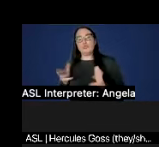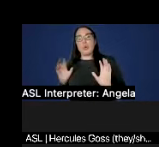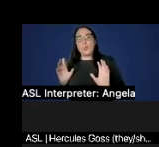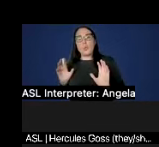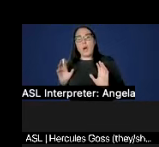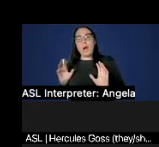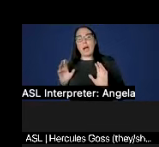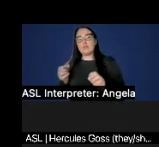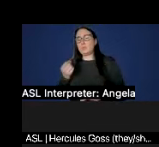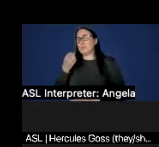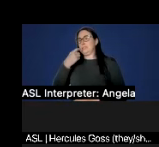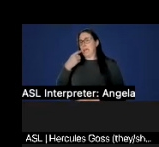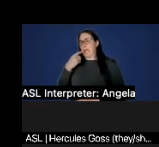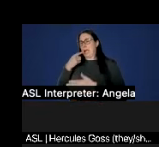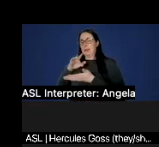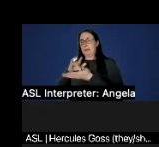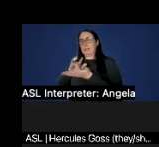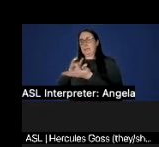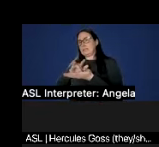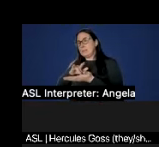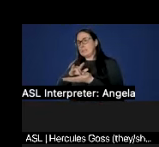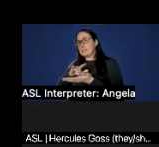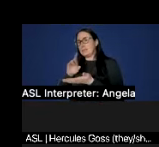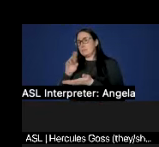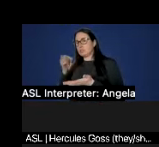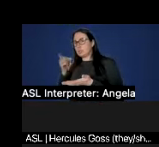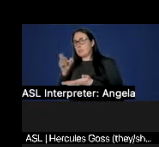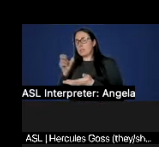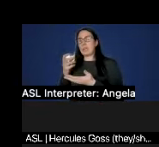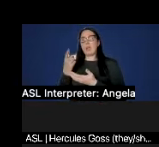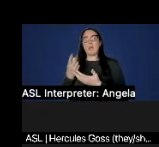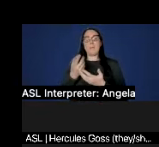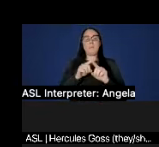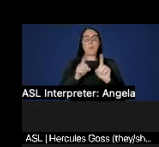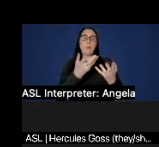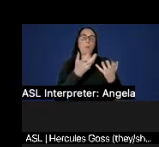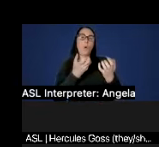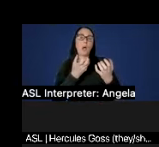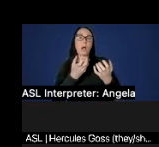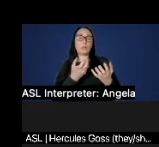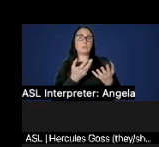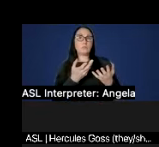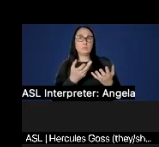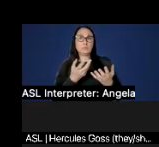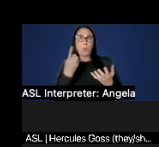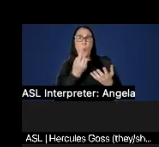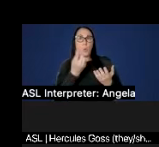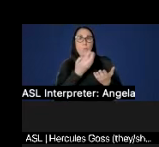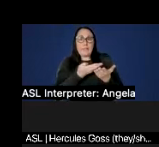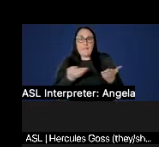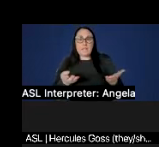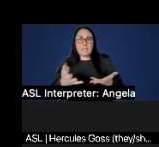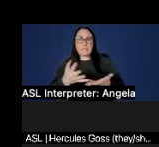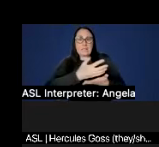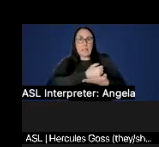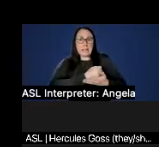those pharmaceuticals. They just want the physical evidence collected. But of course, all of that is at the